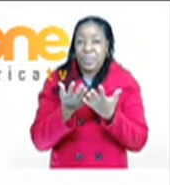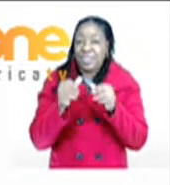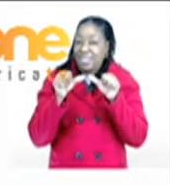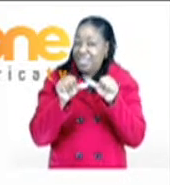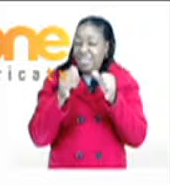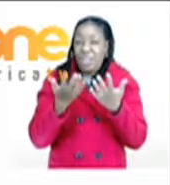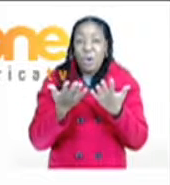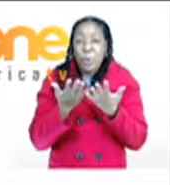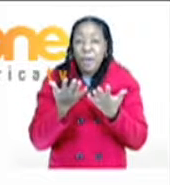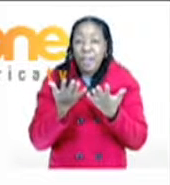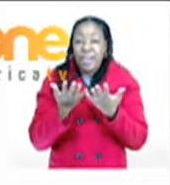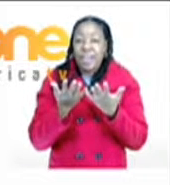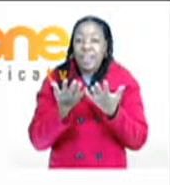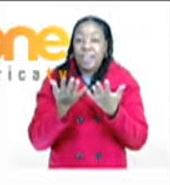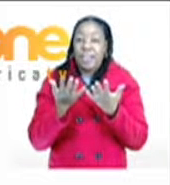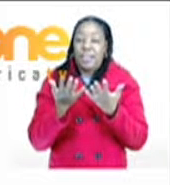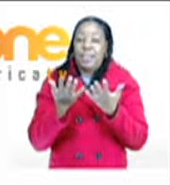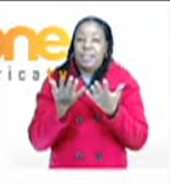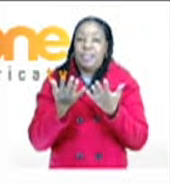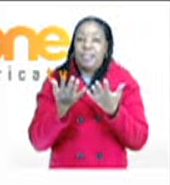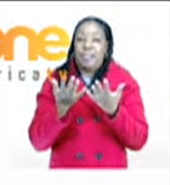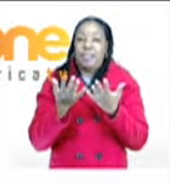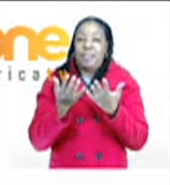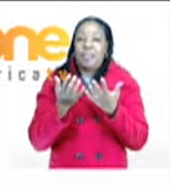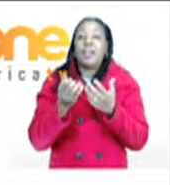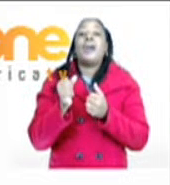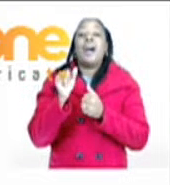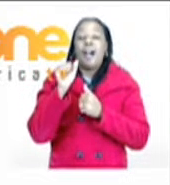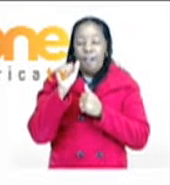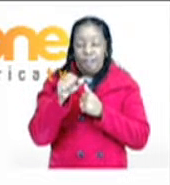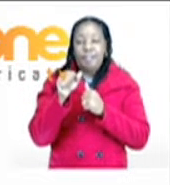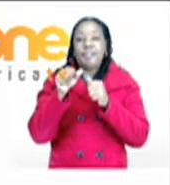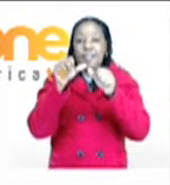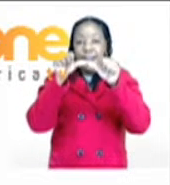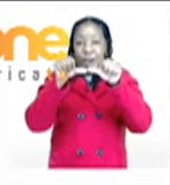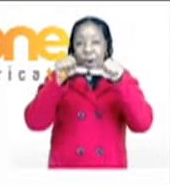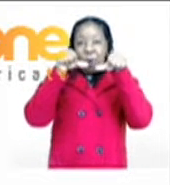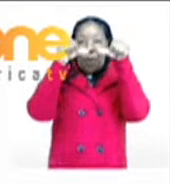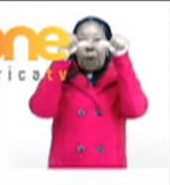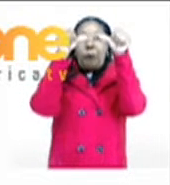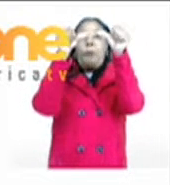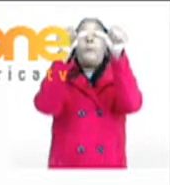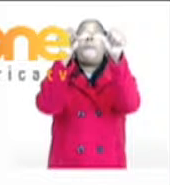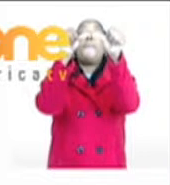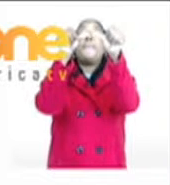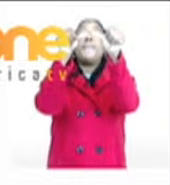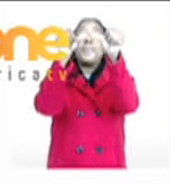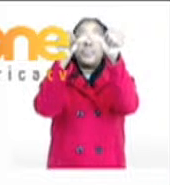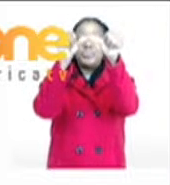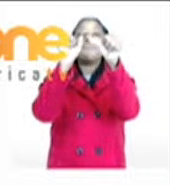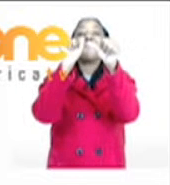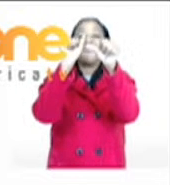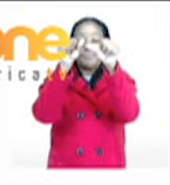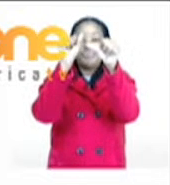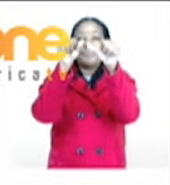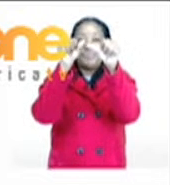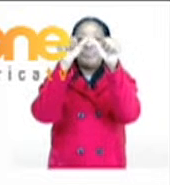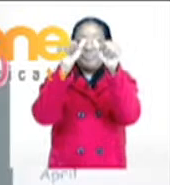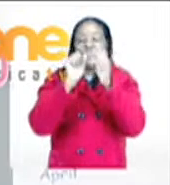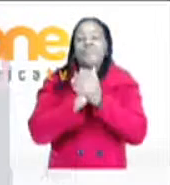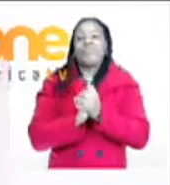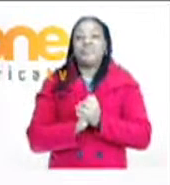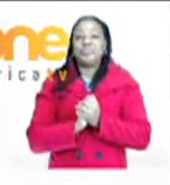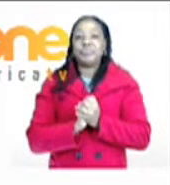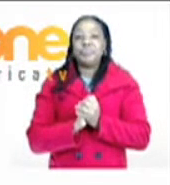this eagle should belong? Let's put it in the right place. Let's move over back